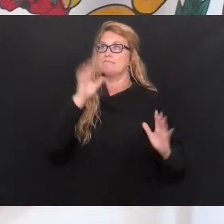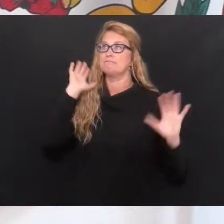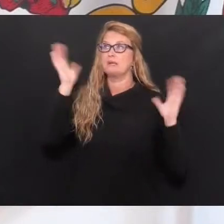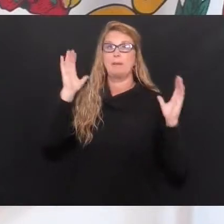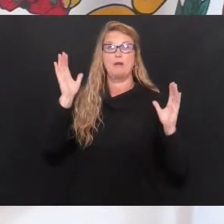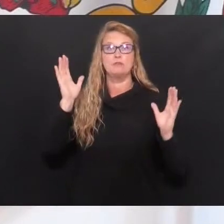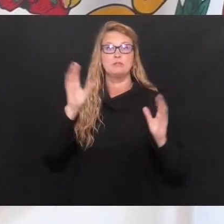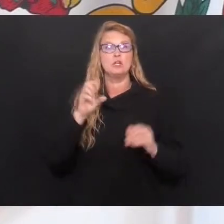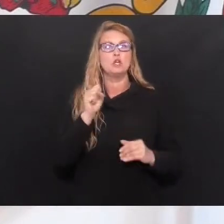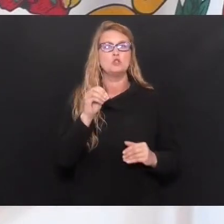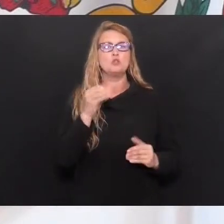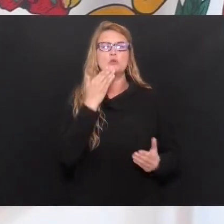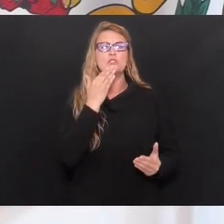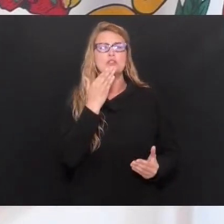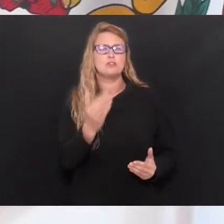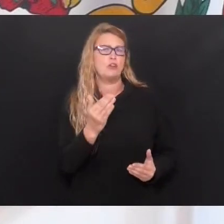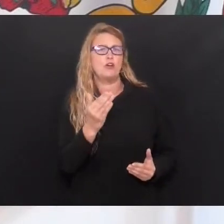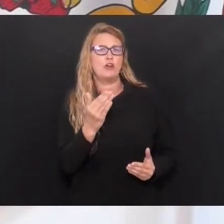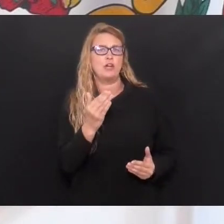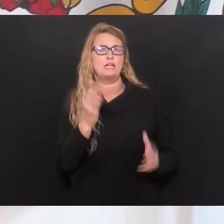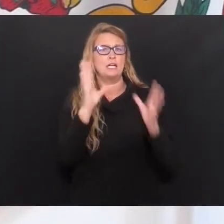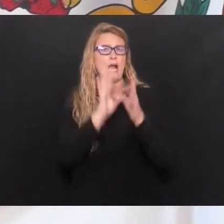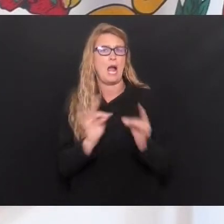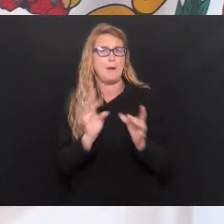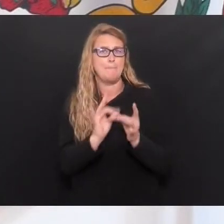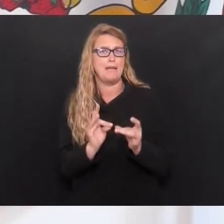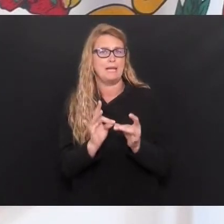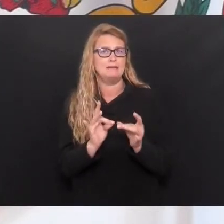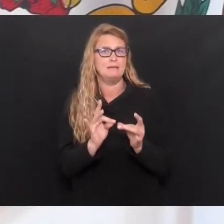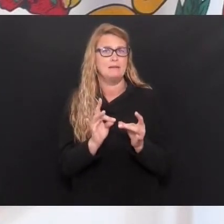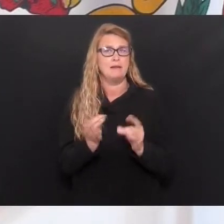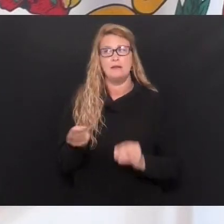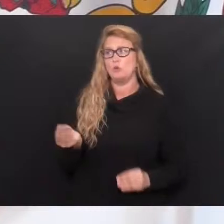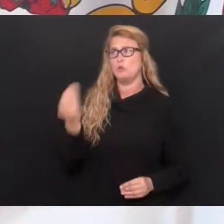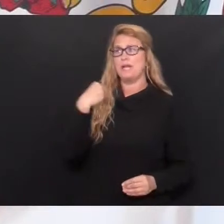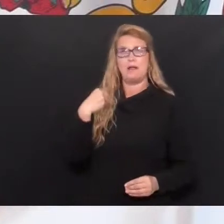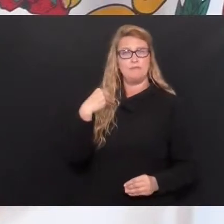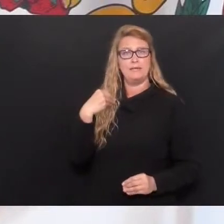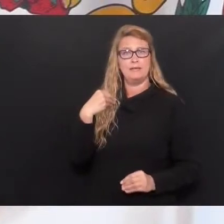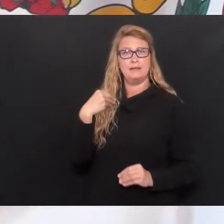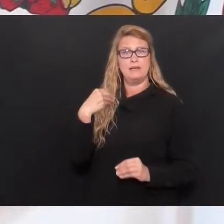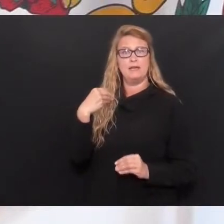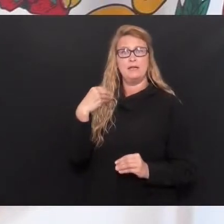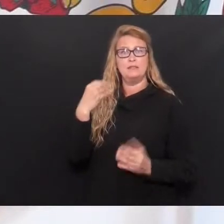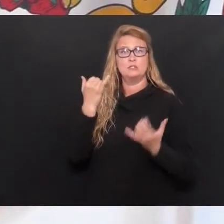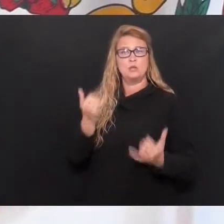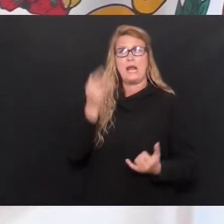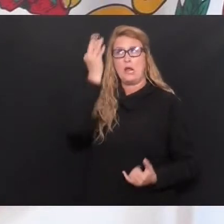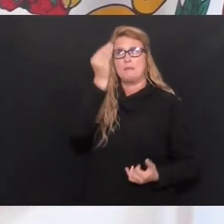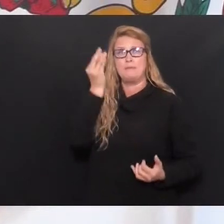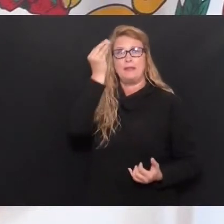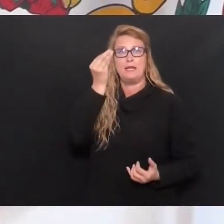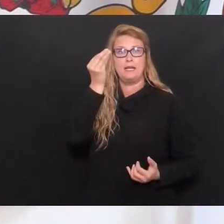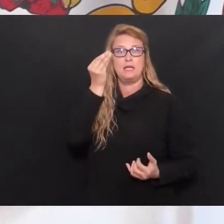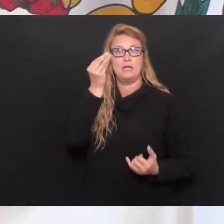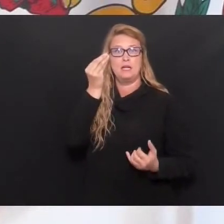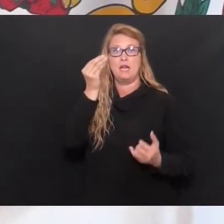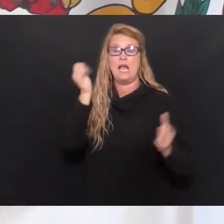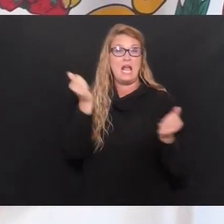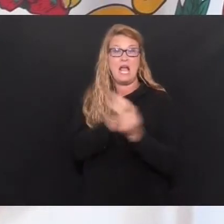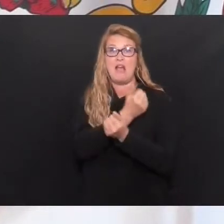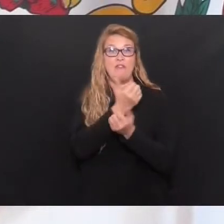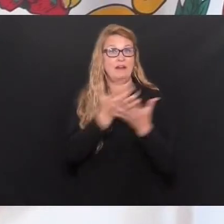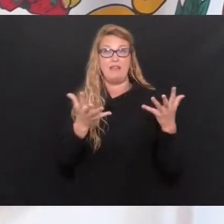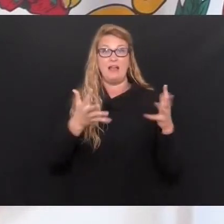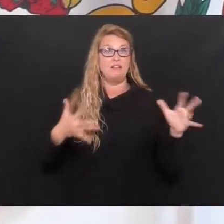So I think it's a great, great comment that Kenny made, and all the follow-up is great